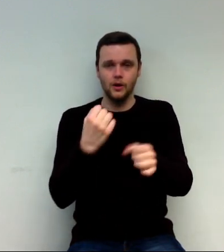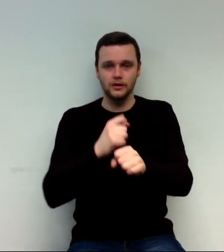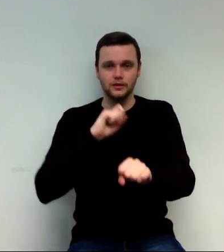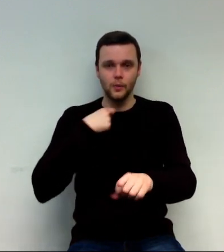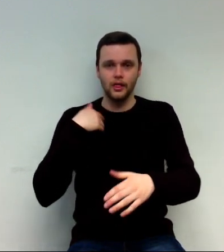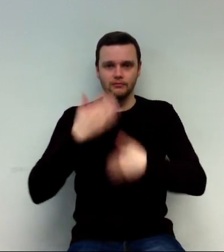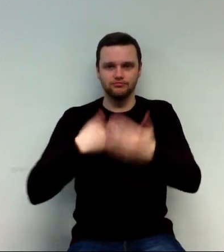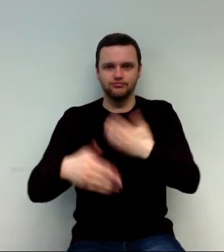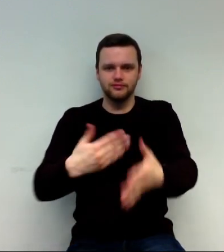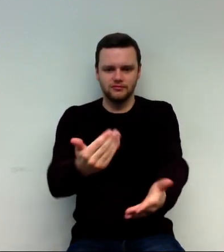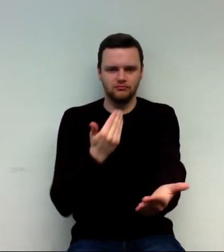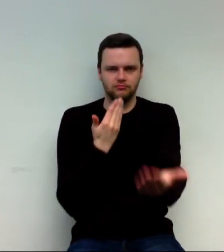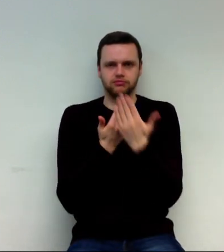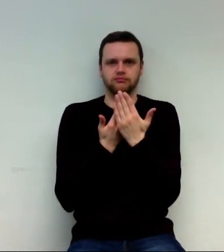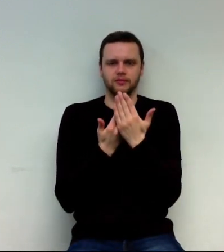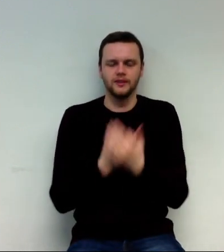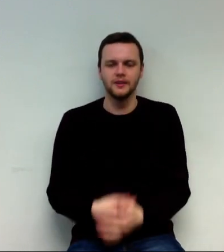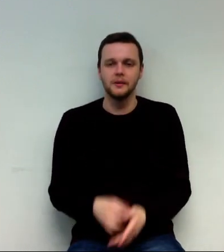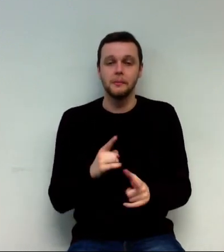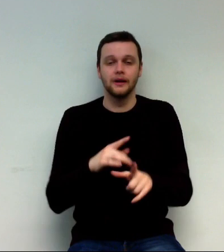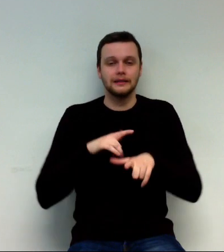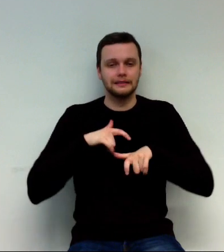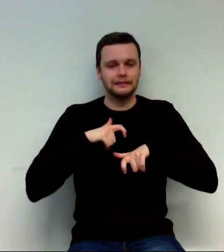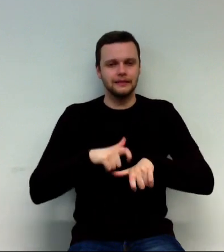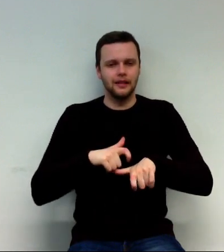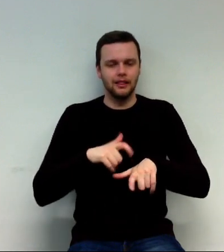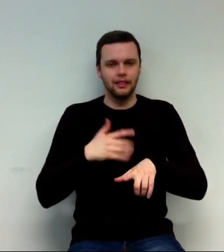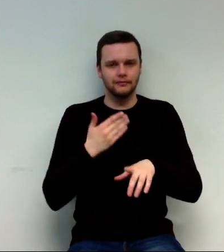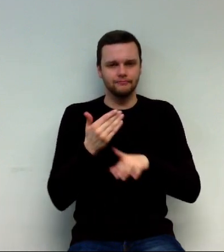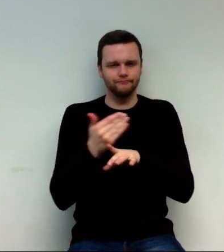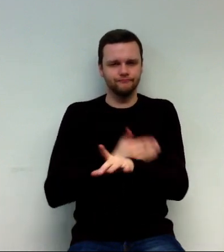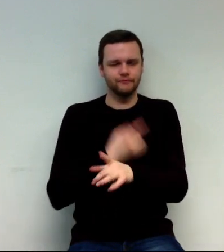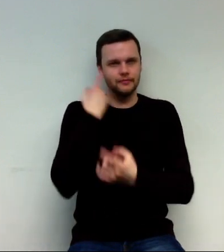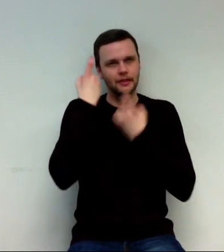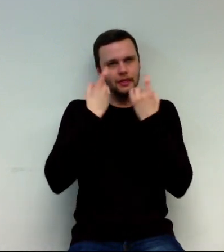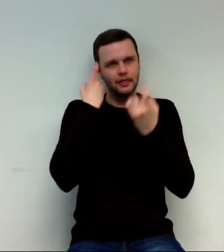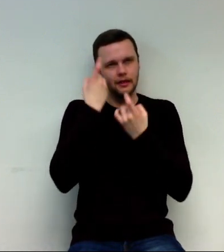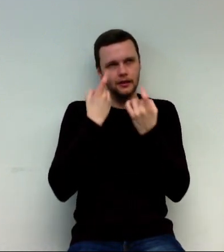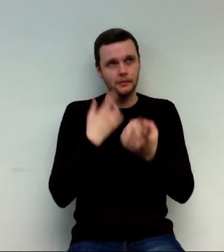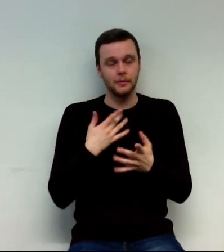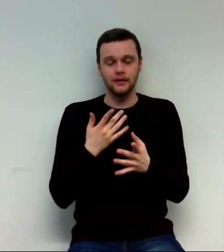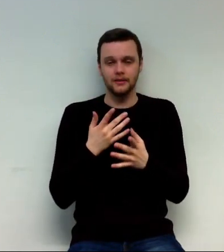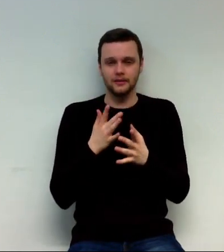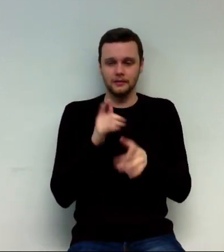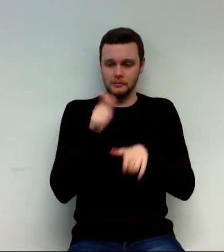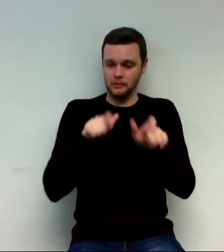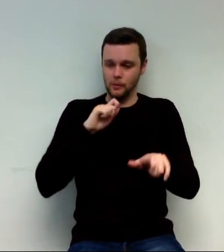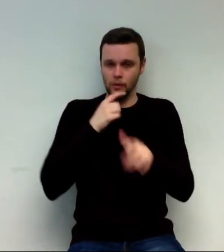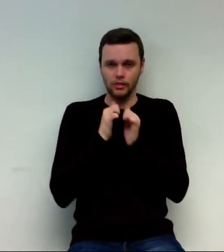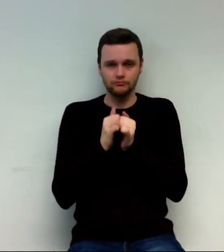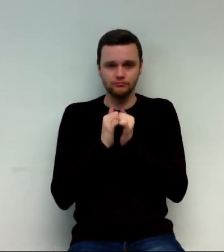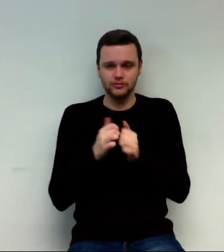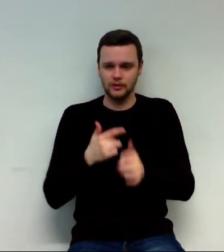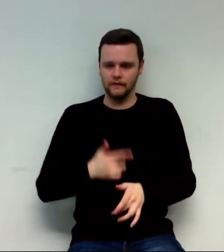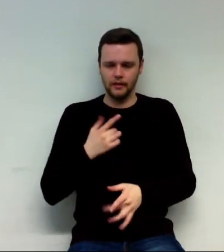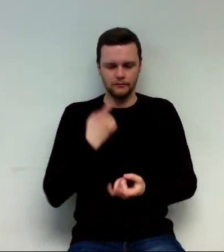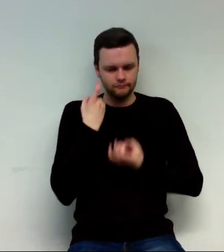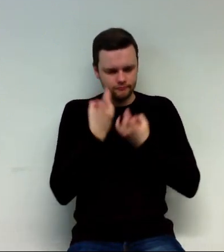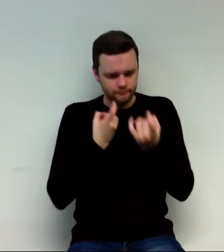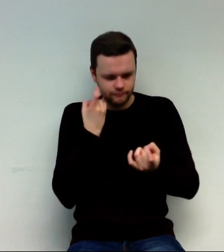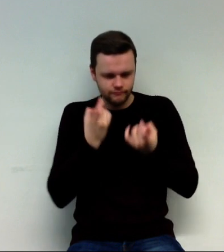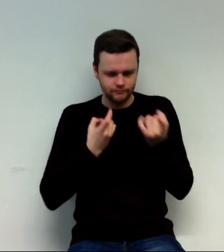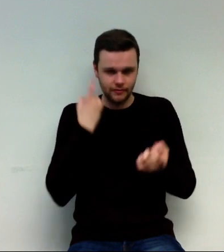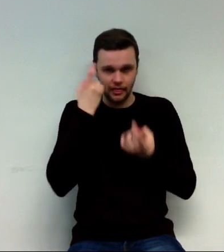yeah, they will. You're still ahead of the game and still thinking about this early, and people appreciate that you're taking this seriously and you're looking into it, and they'll give as much